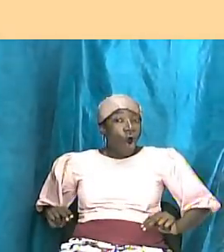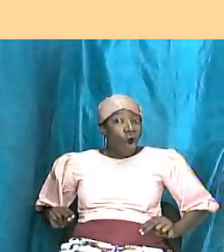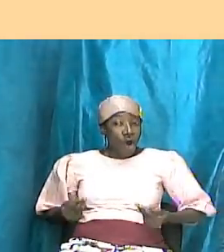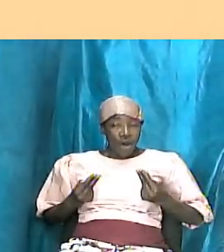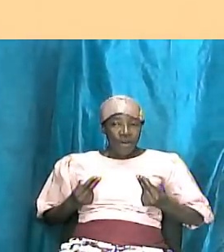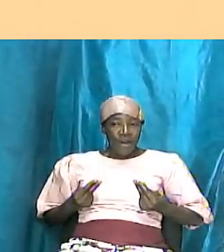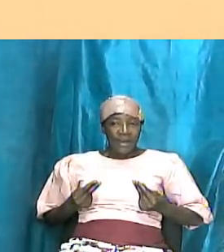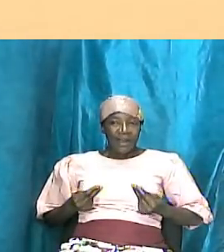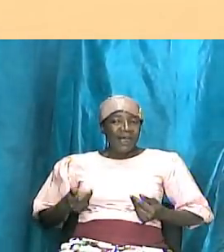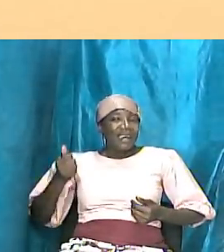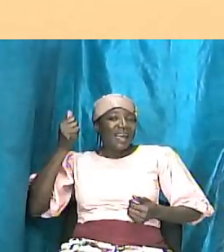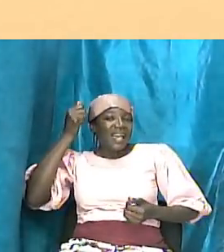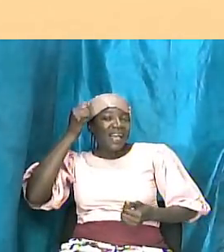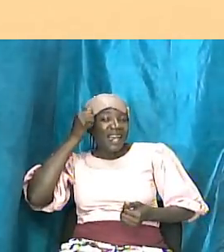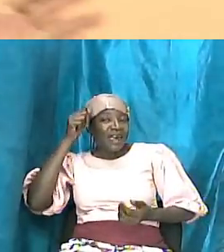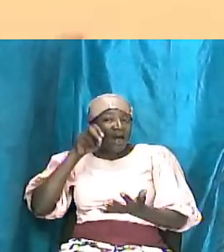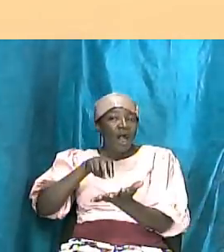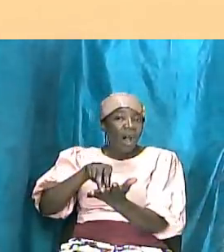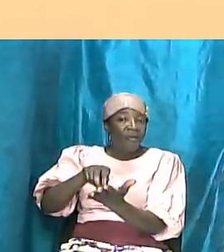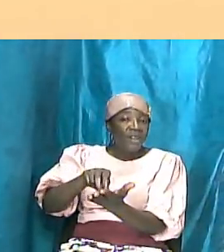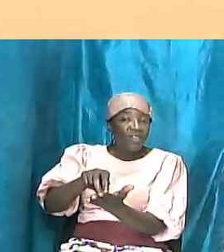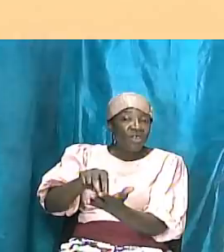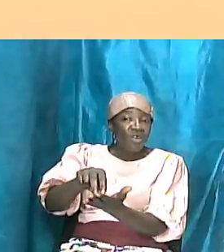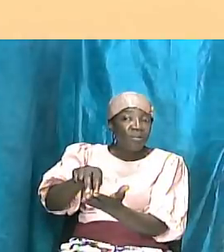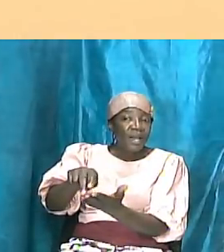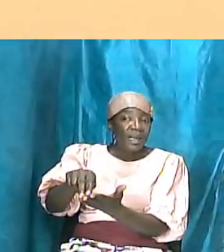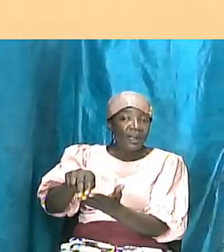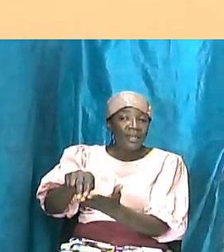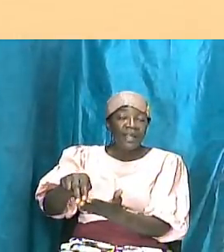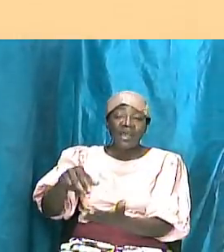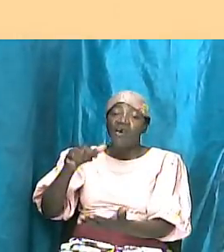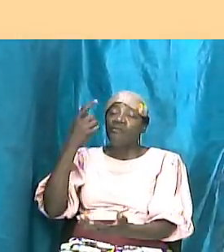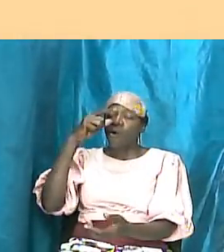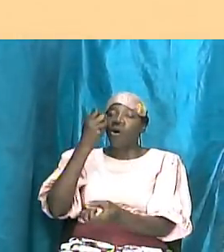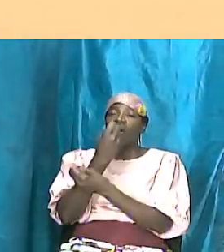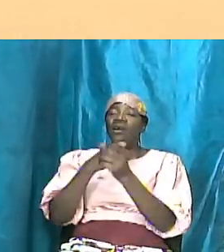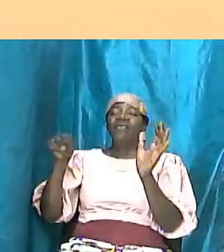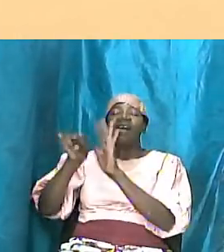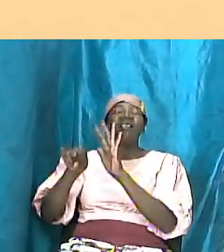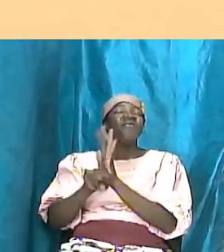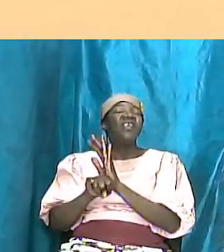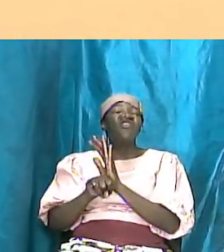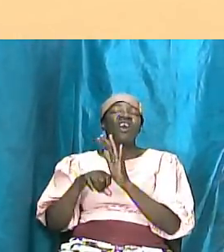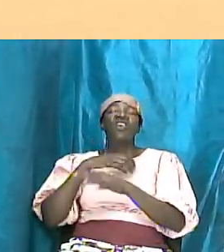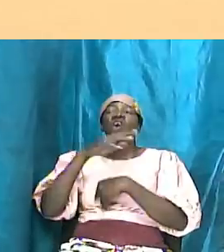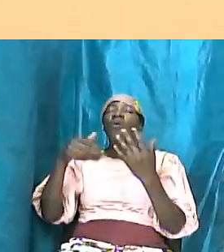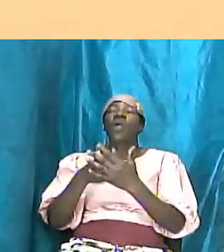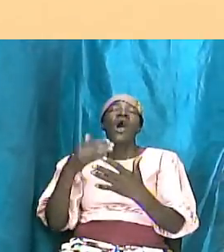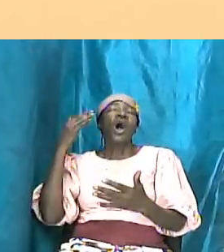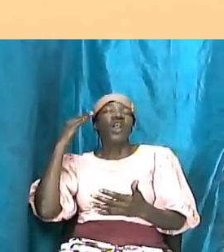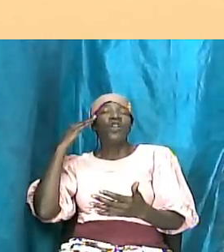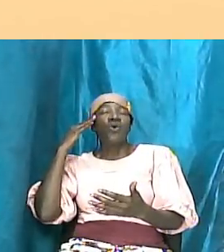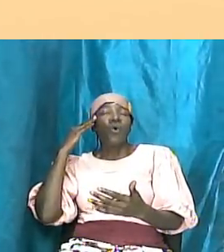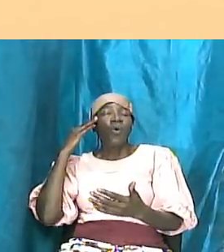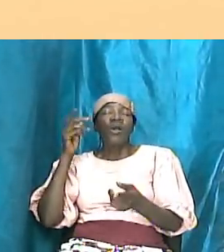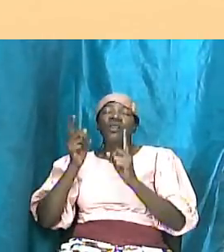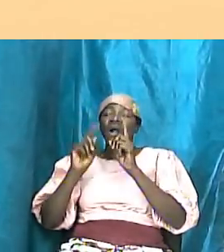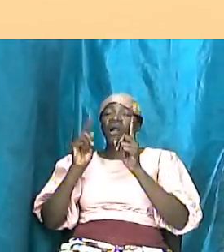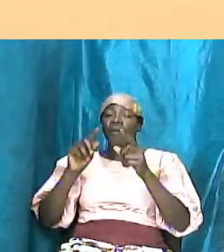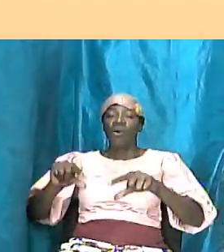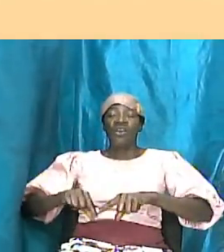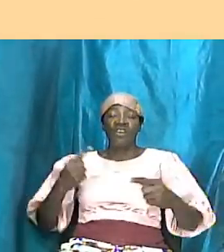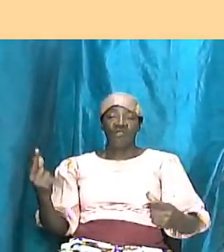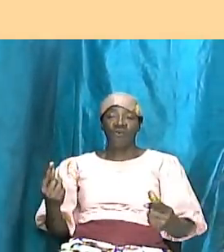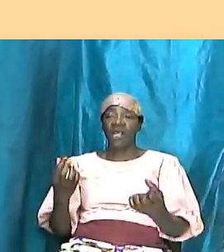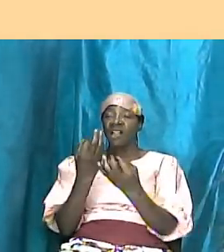that salvation to be brought. And we all know that that made reference to our great emancipator,